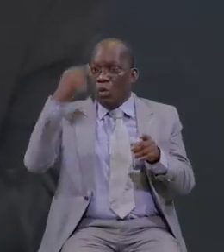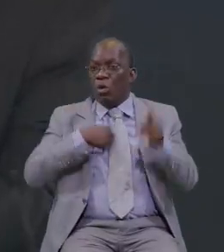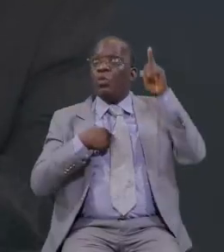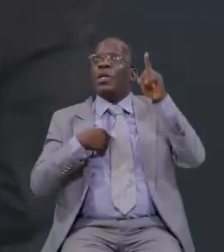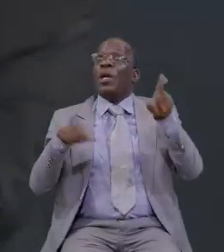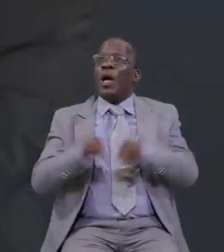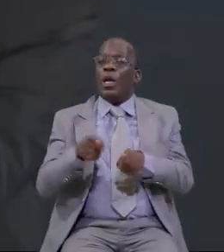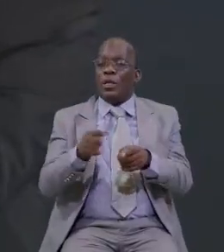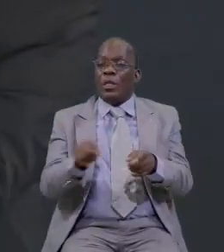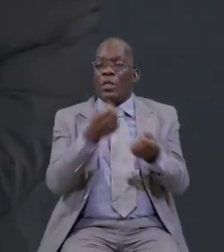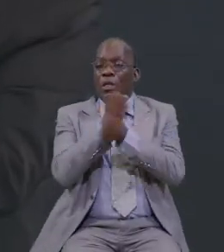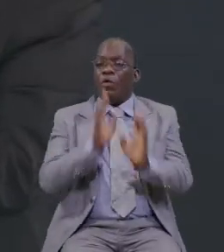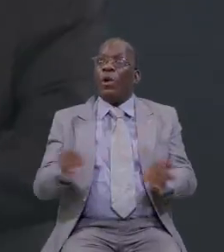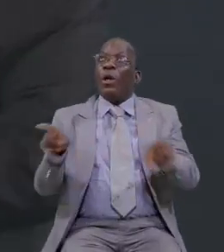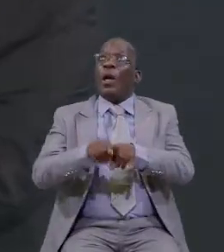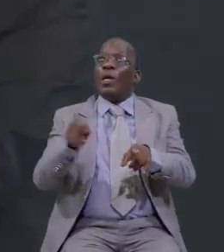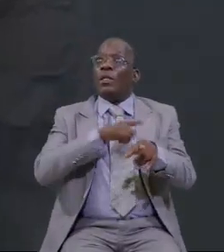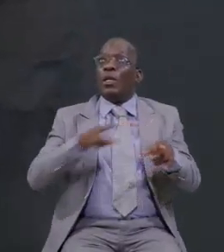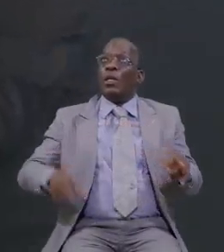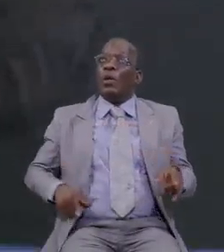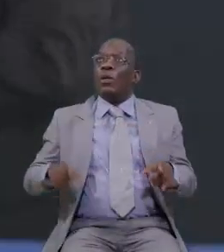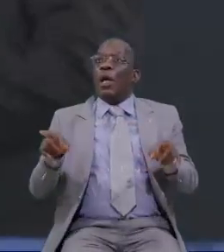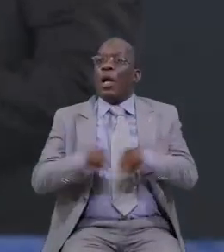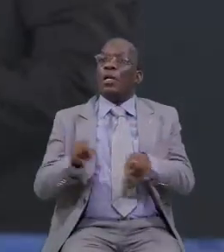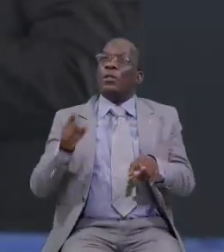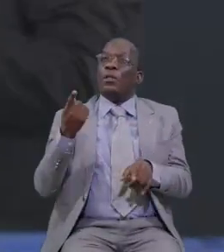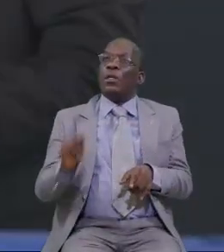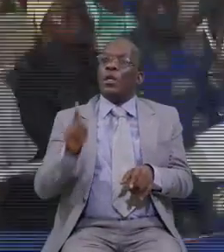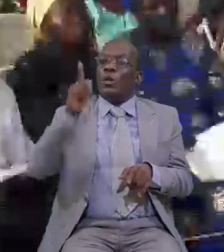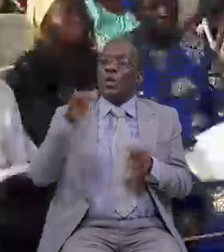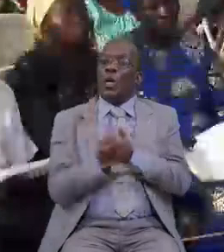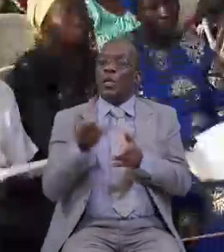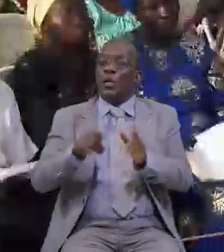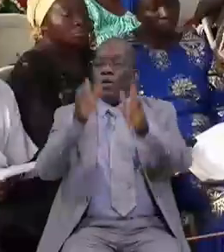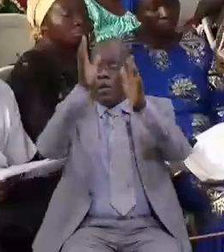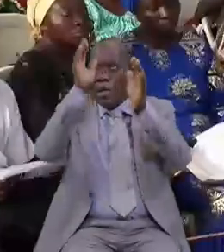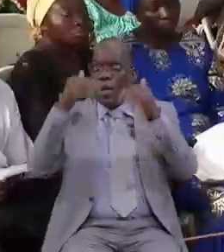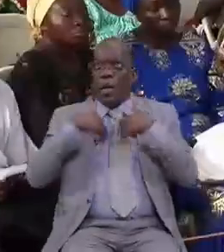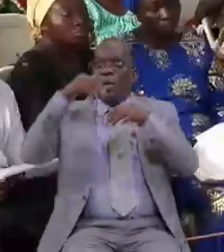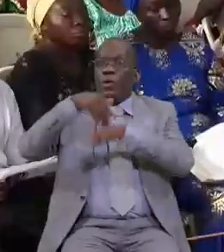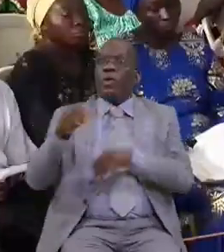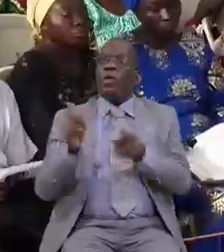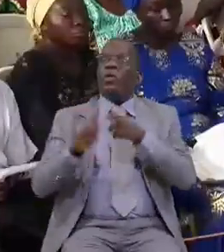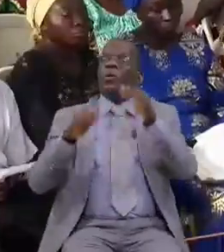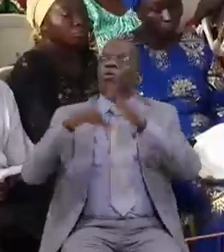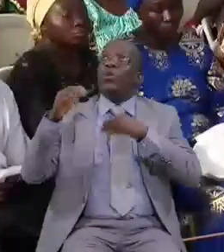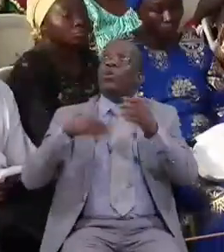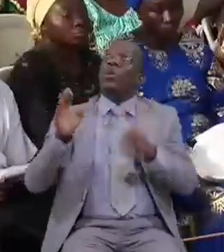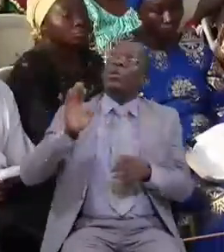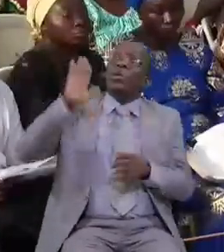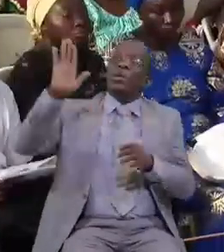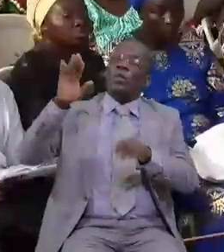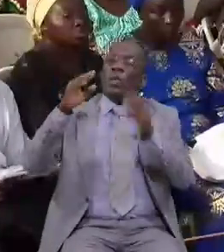the one that the Father has sent to build a sanctuary, to build his church.